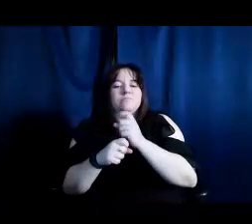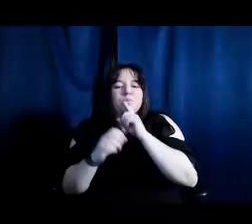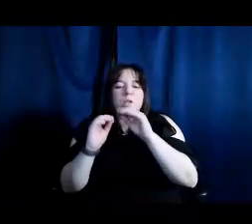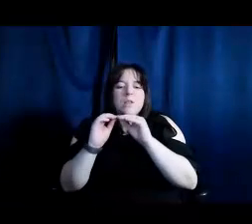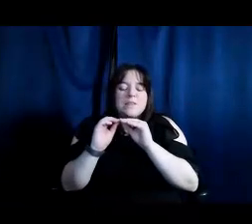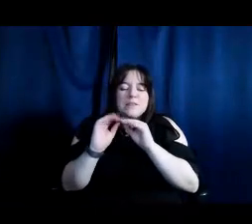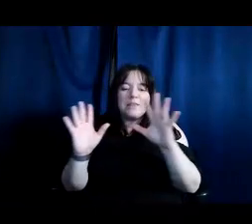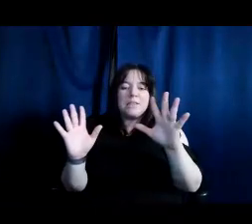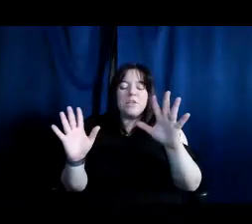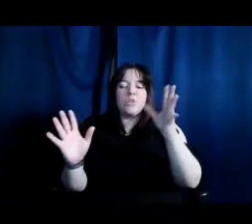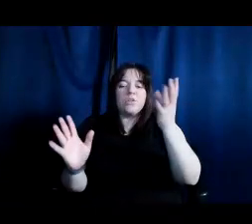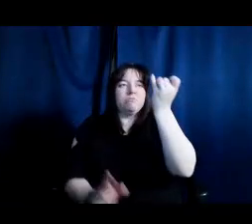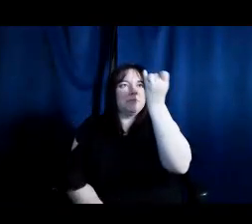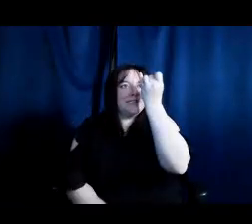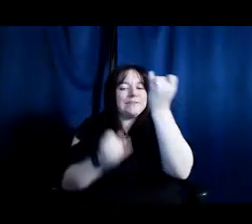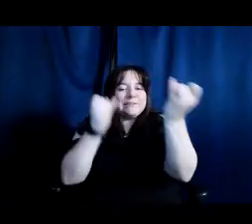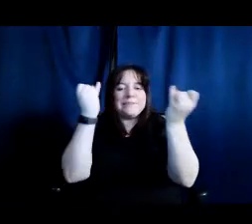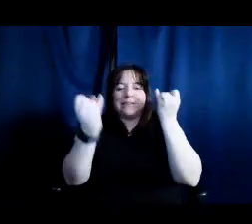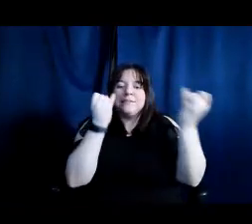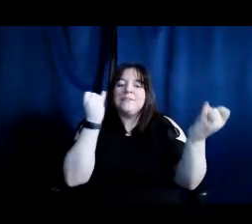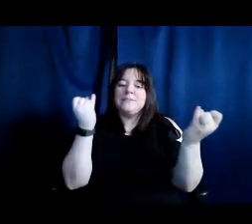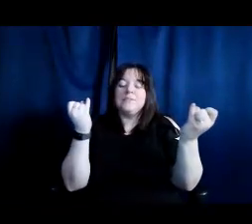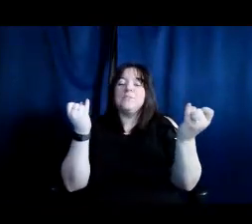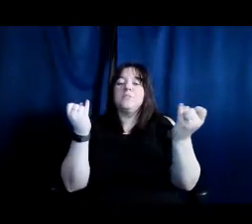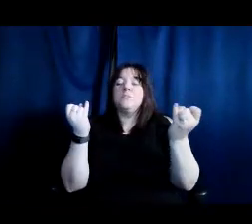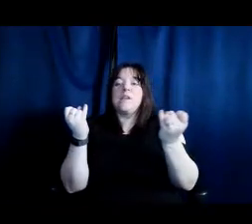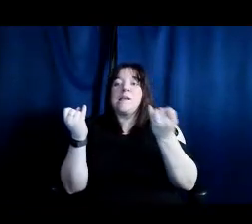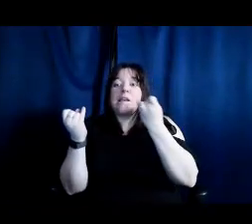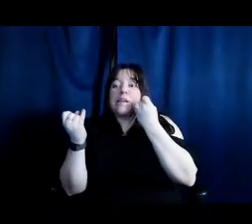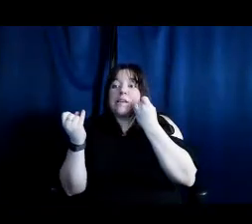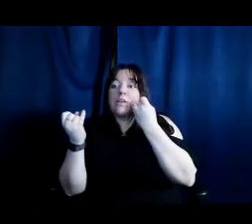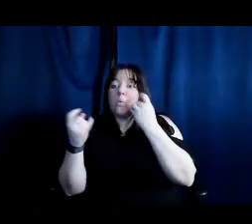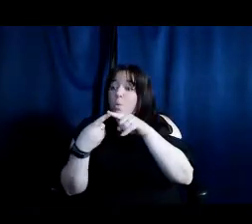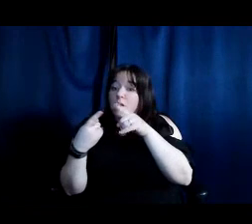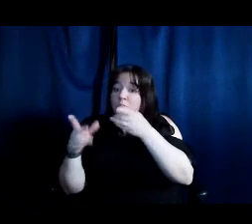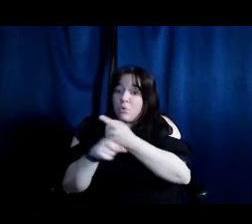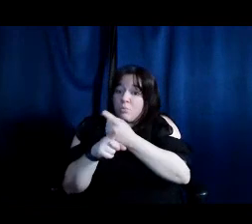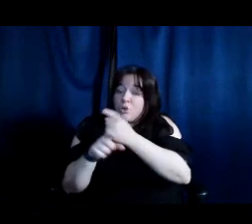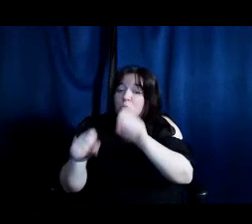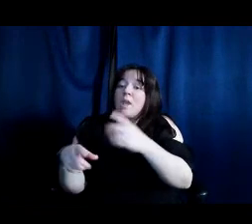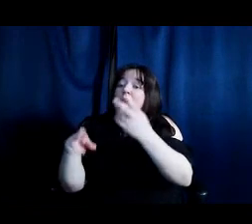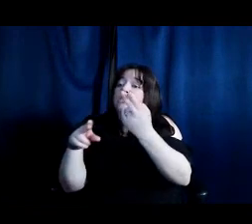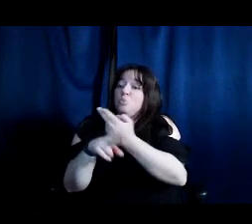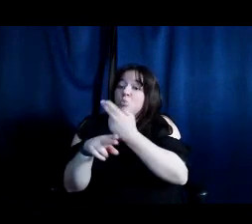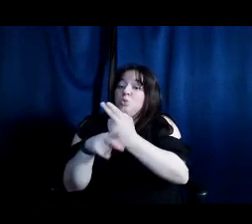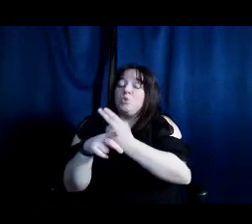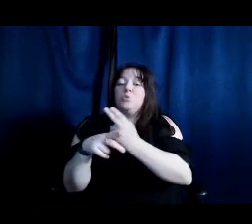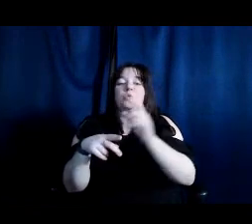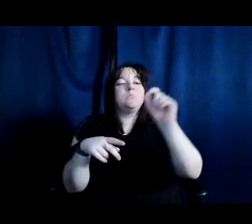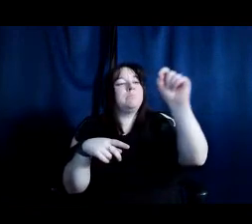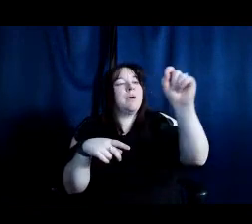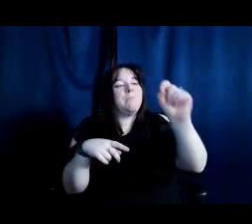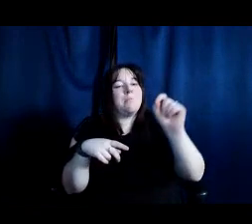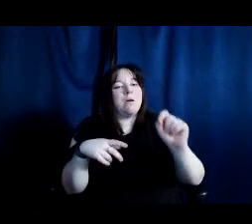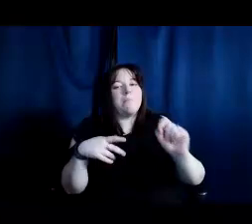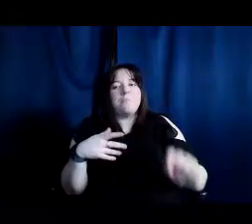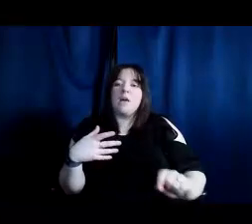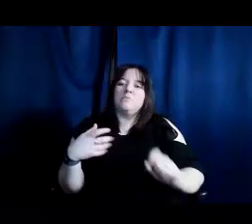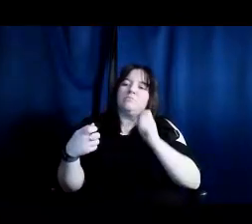objectives. Use bullets or numbered lists when appropriate. And there are some benefits for using